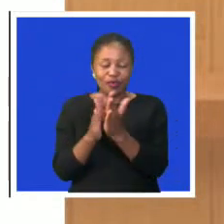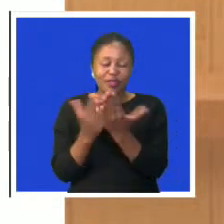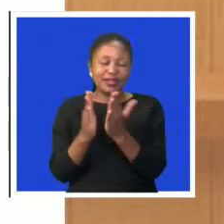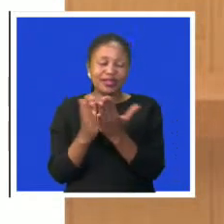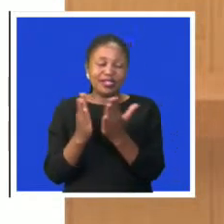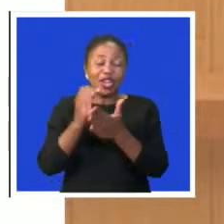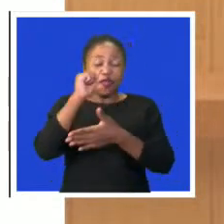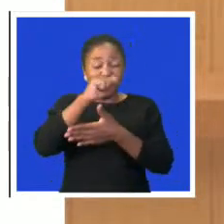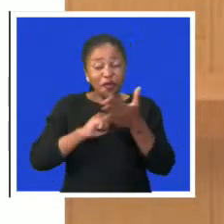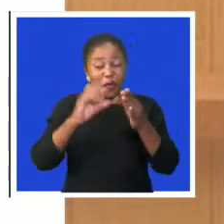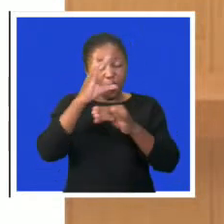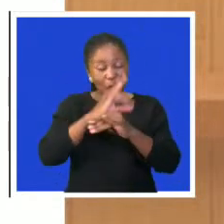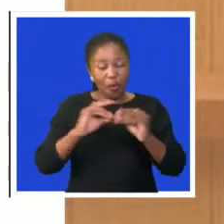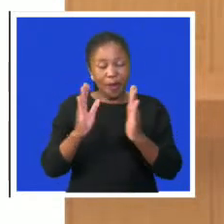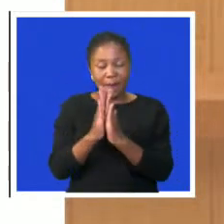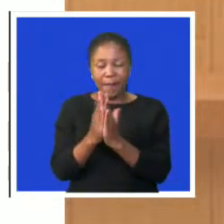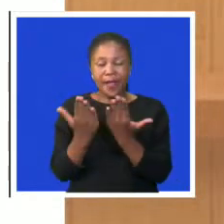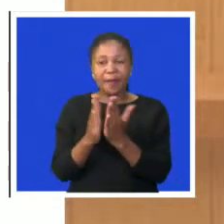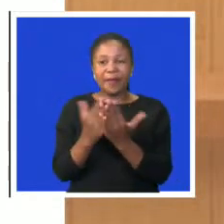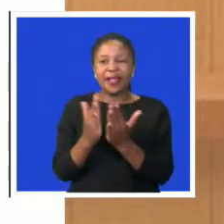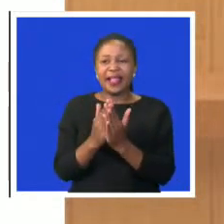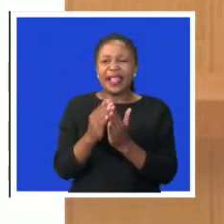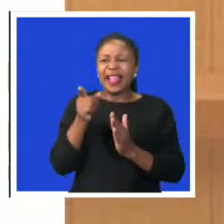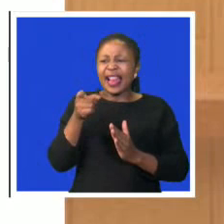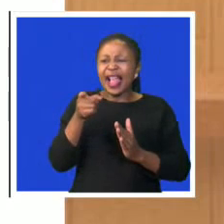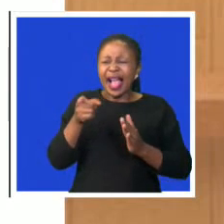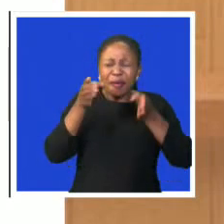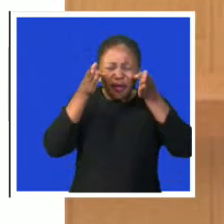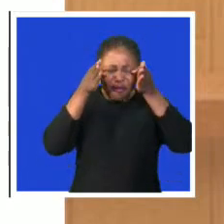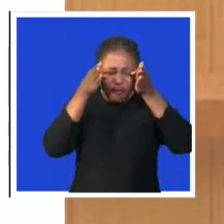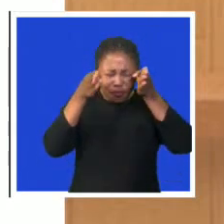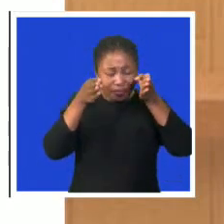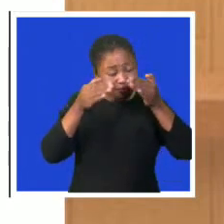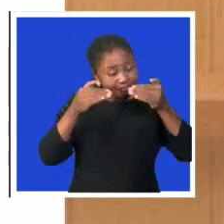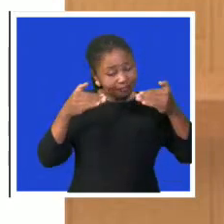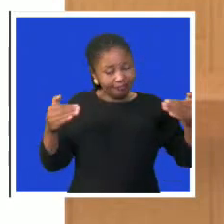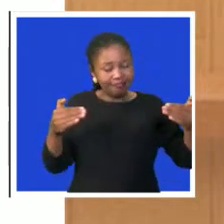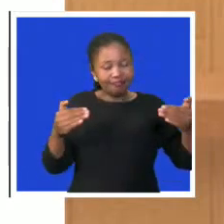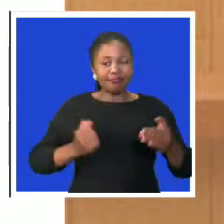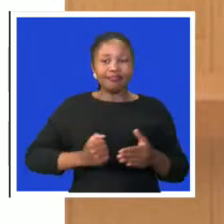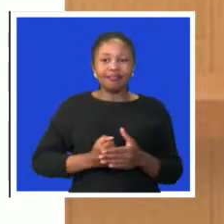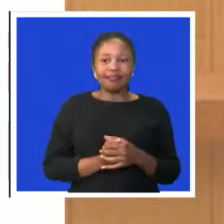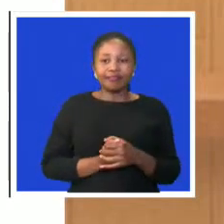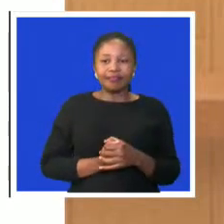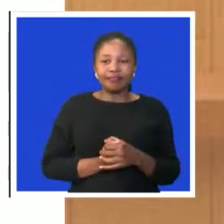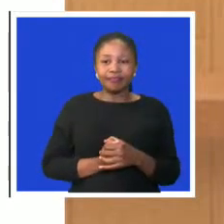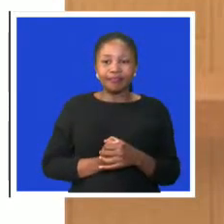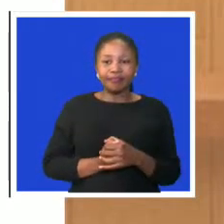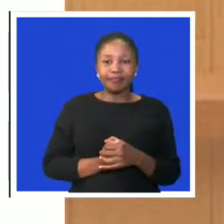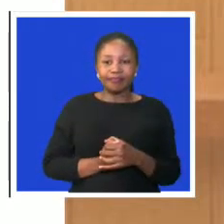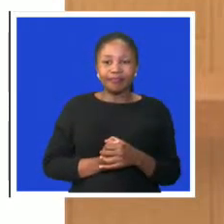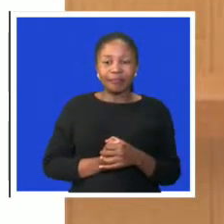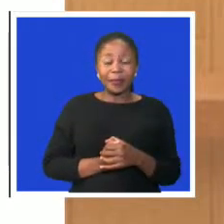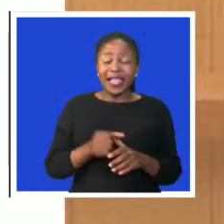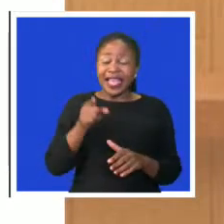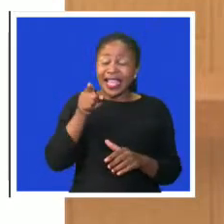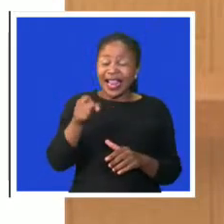Numbers, Leviticus, and Deuteronomy. Moving on, dear Lena, the Pharisees